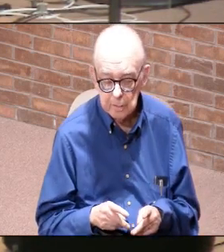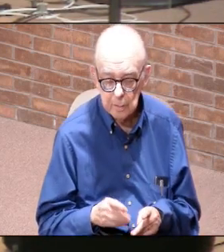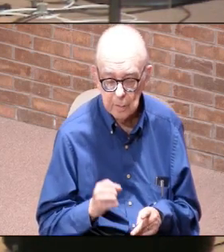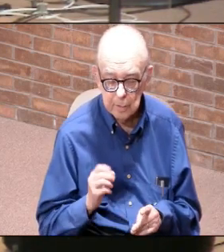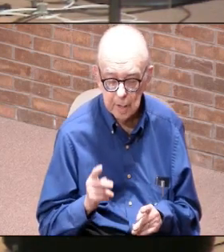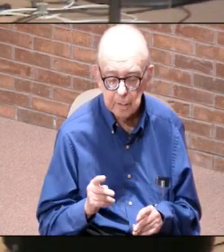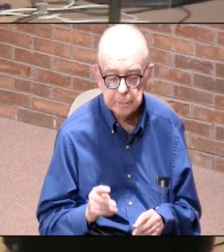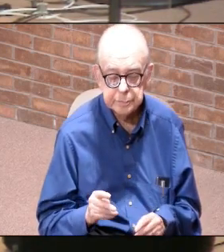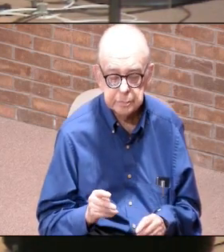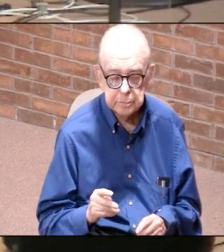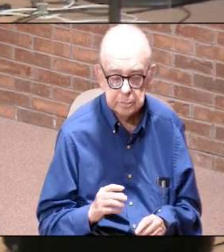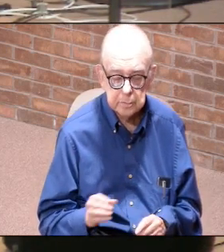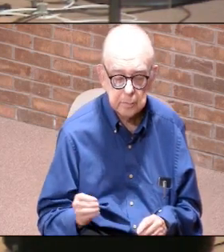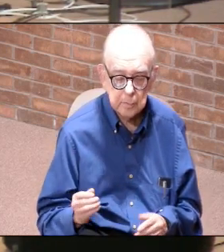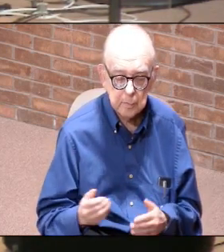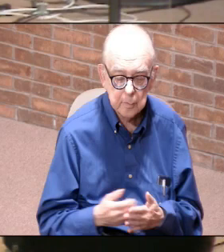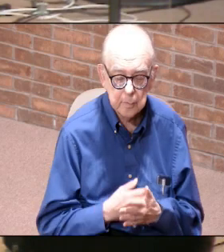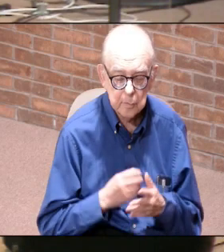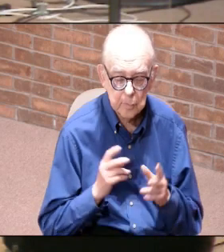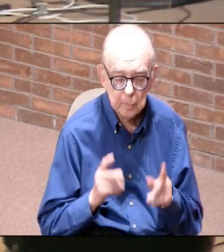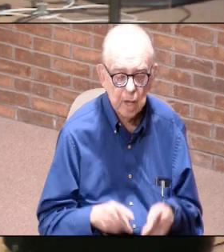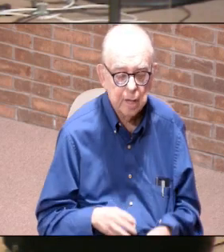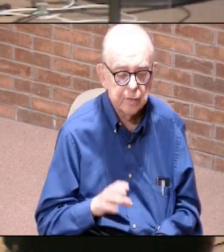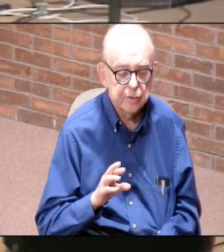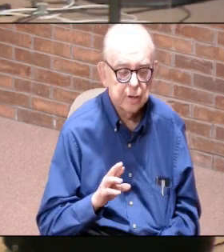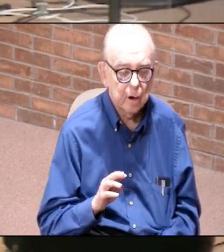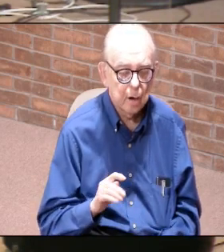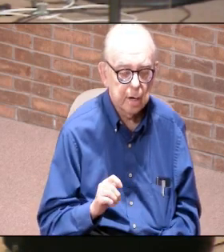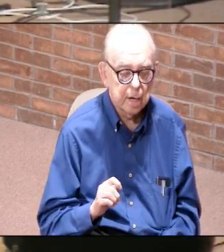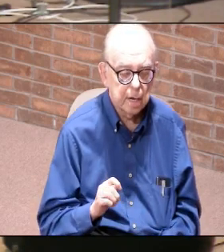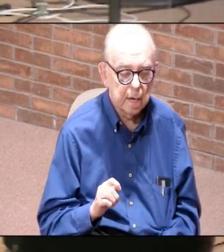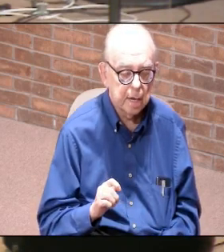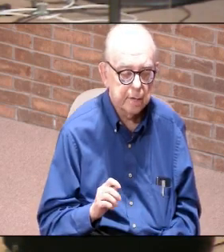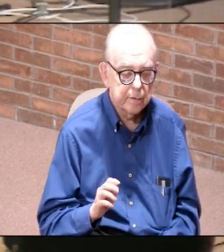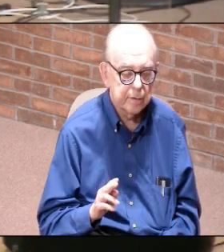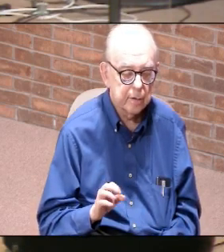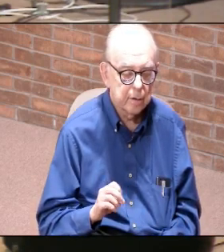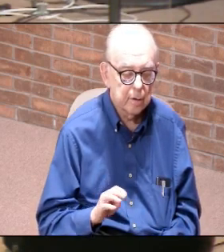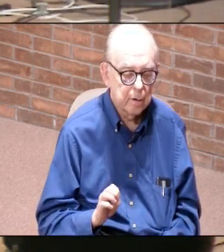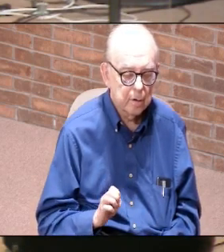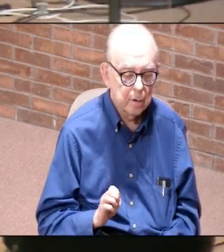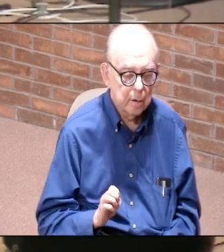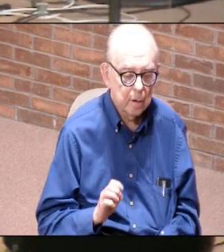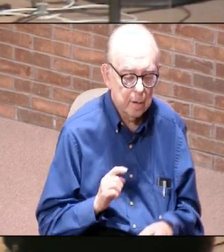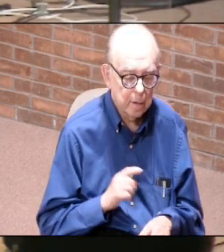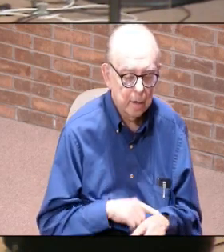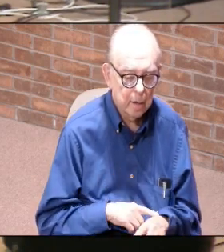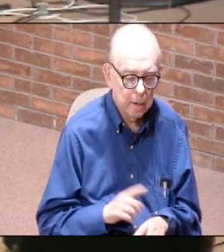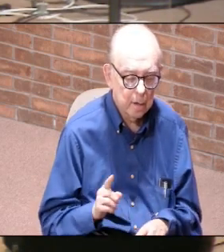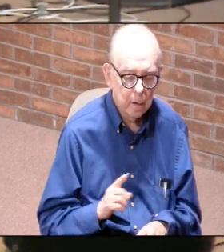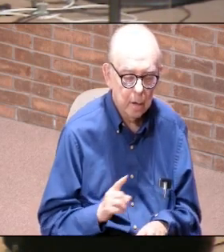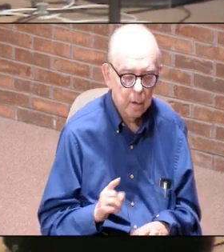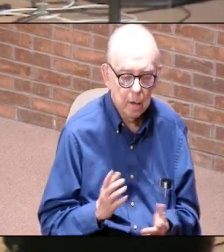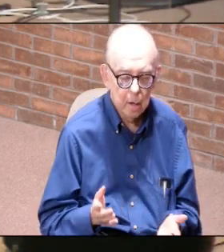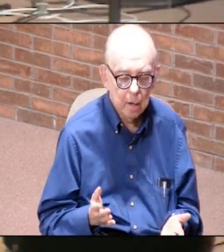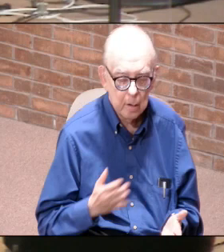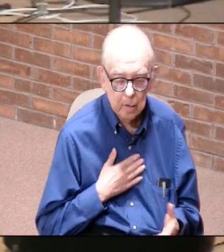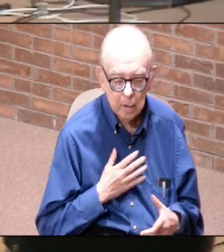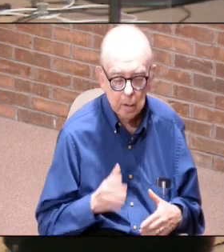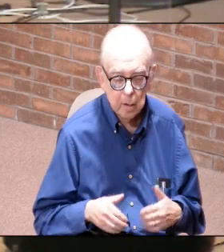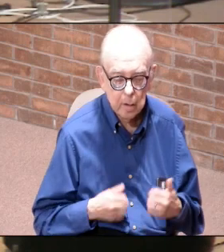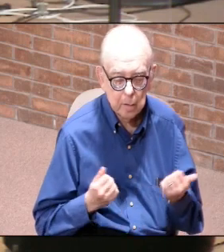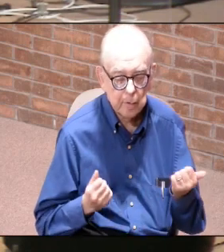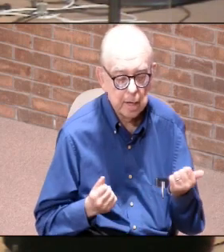Okay? A new creature. And so at that point, where is my